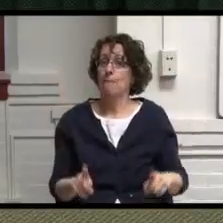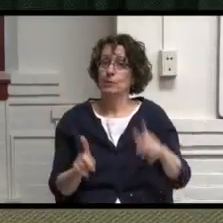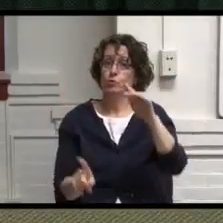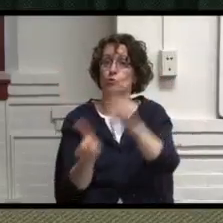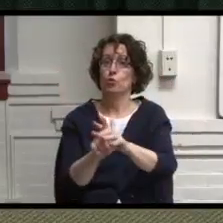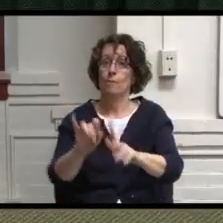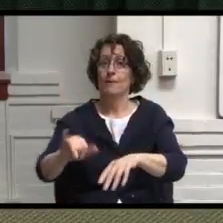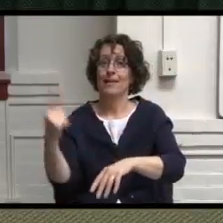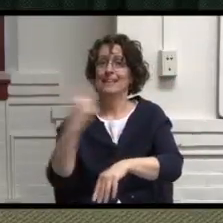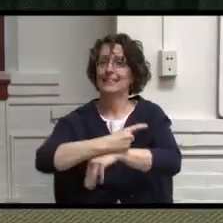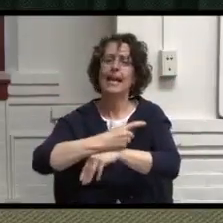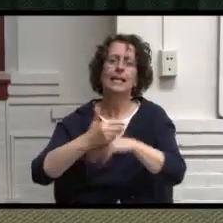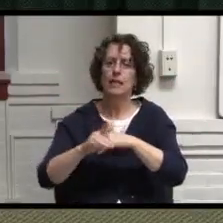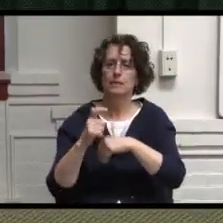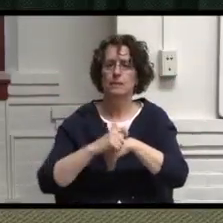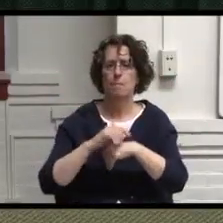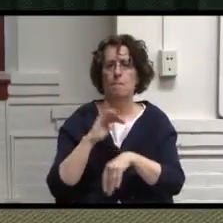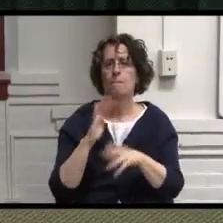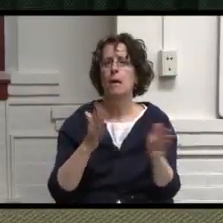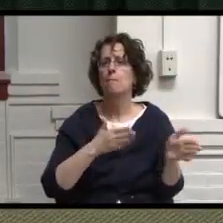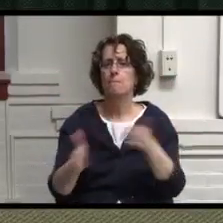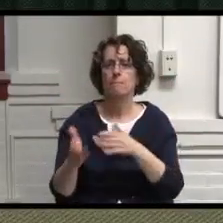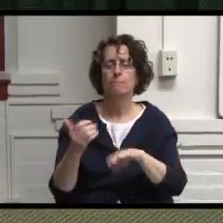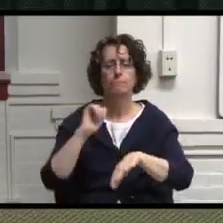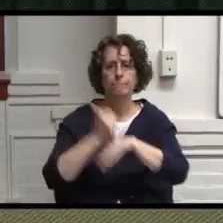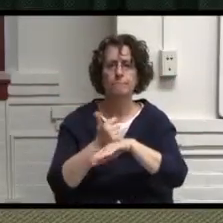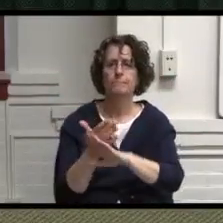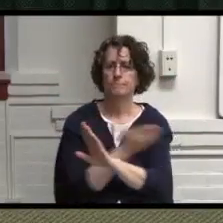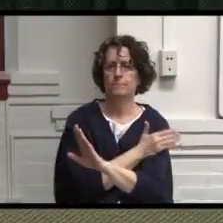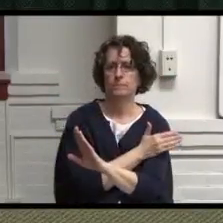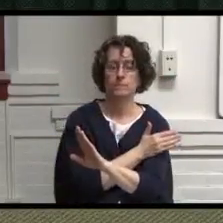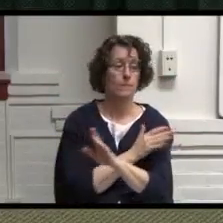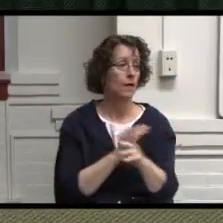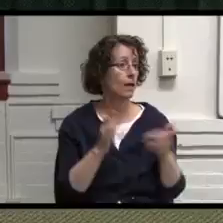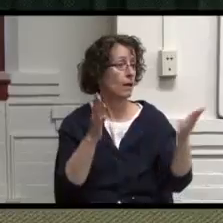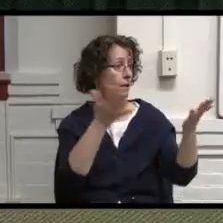you. Does anyone in the public